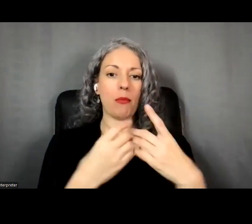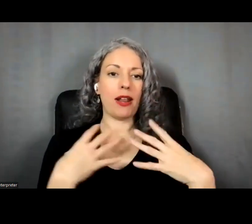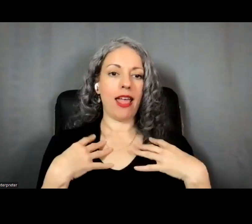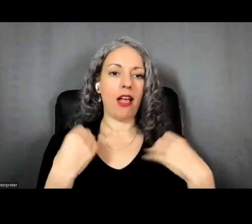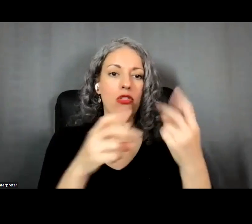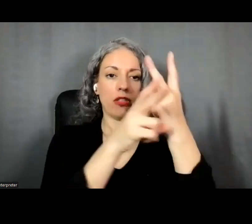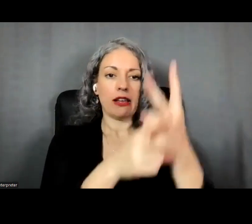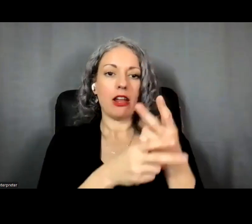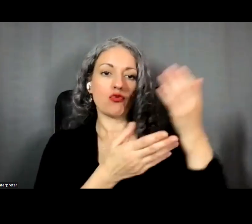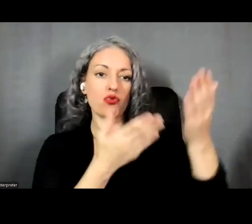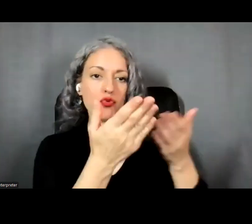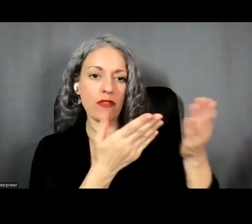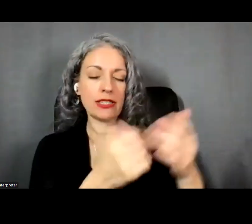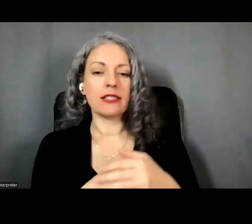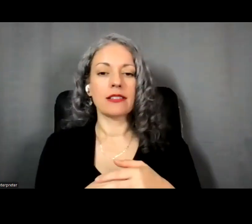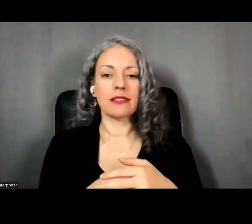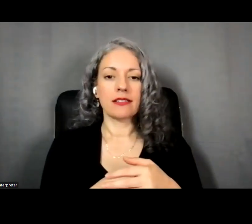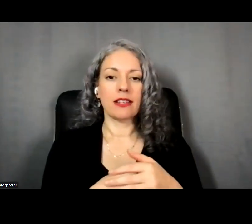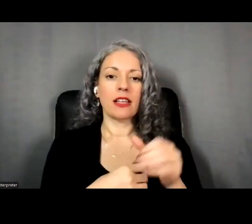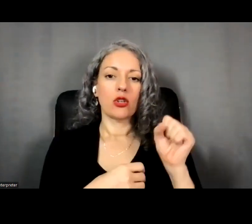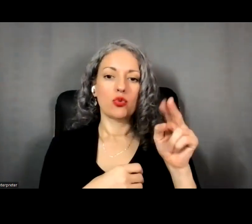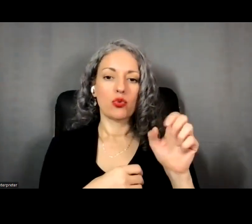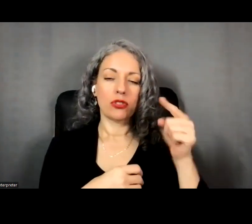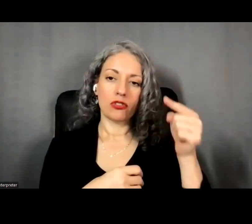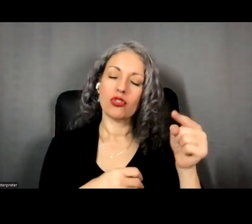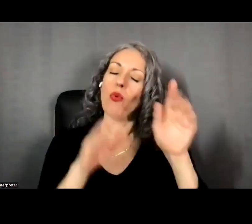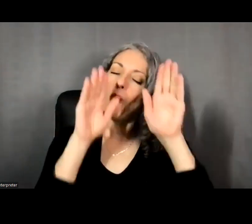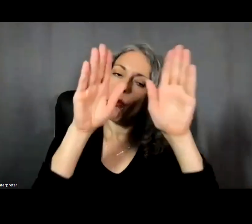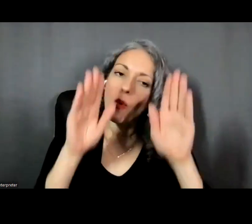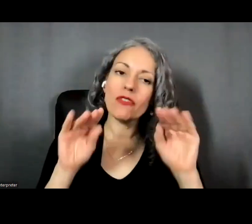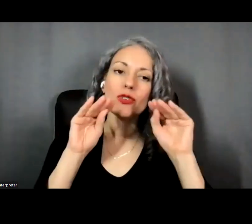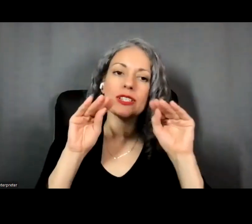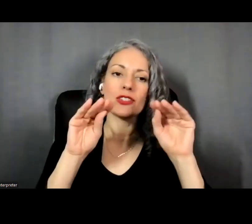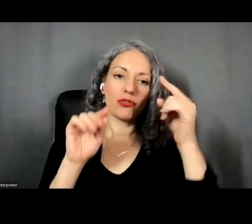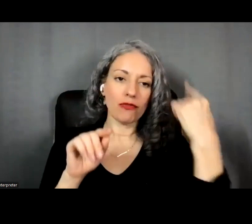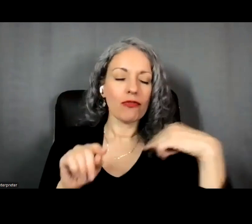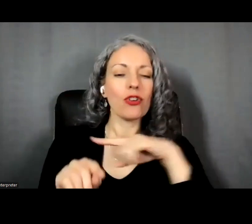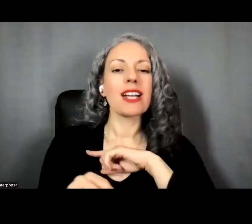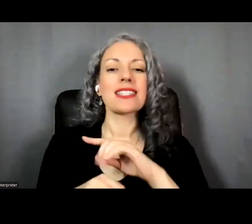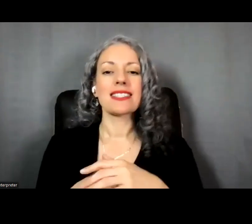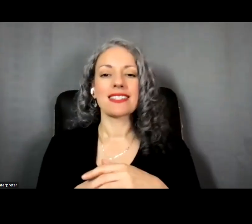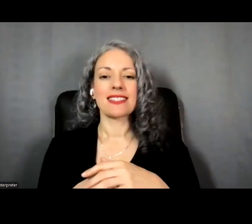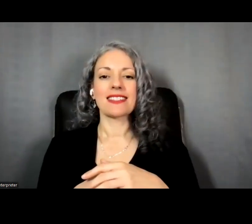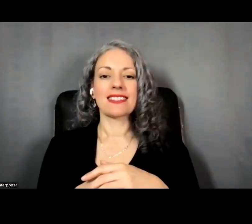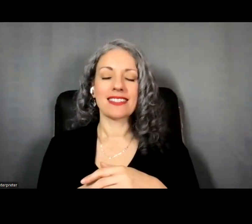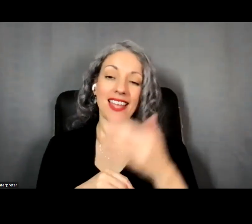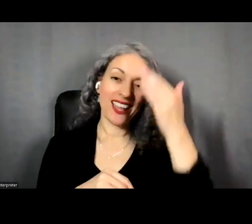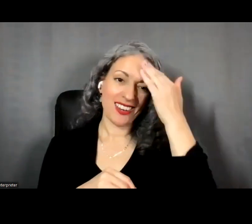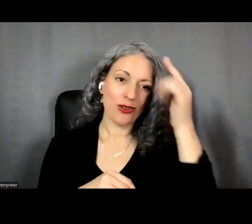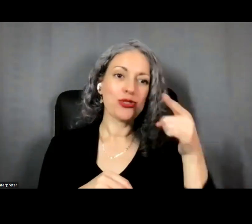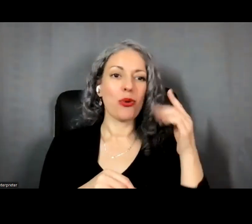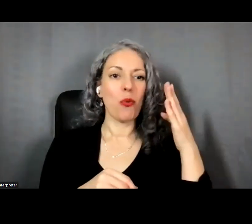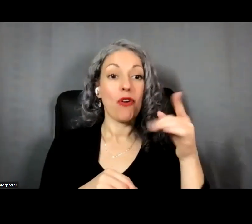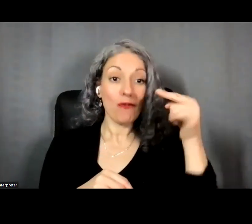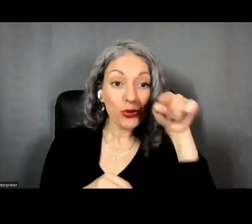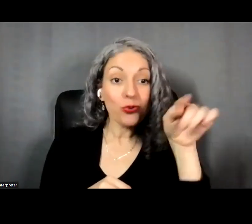this topic. And she's a fantastic resource and teacher to us at the Department of Aging, and I know that she will be for you